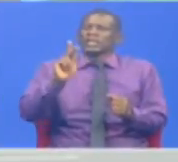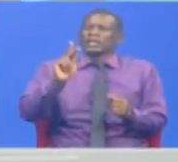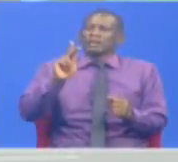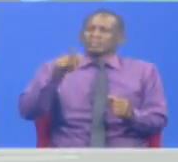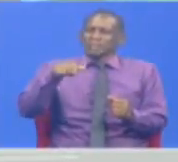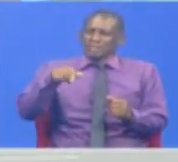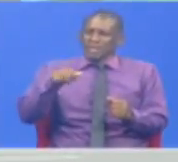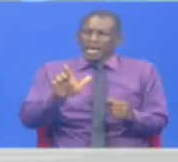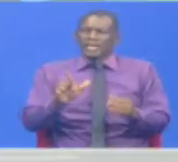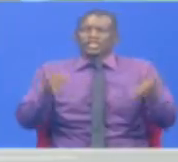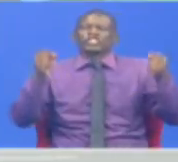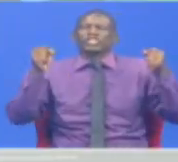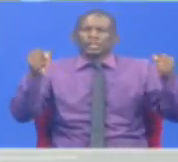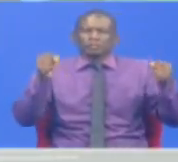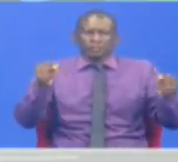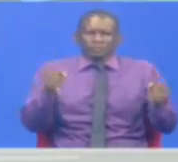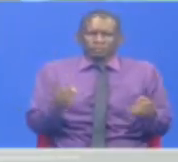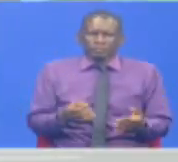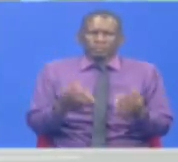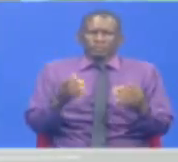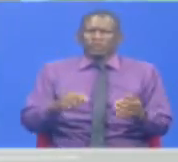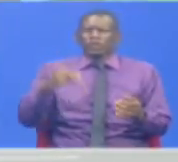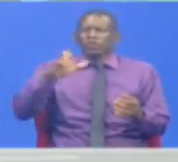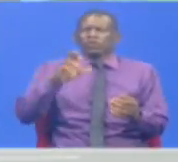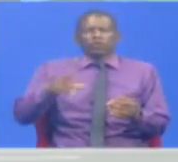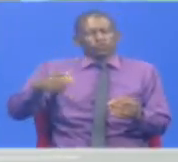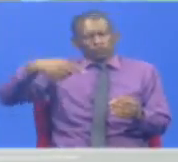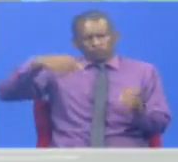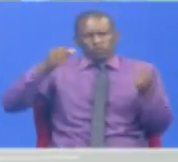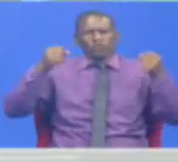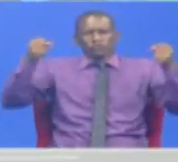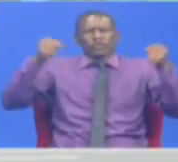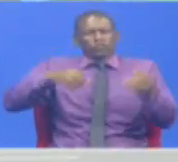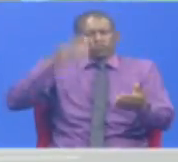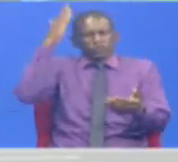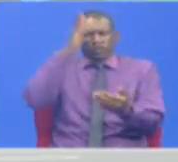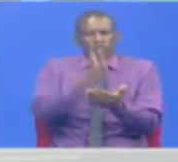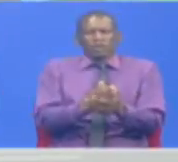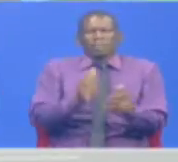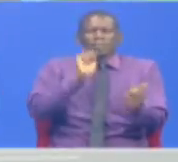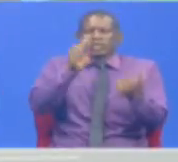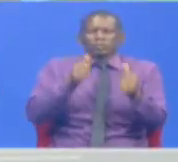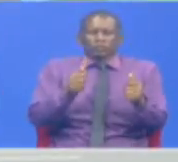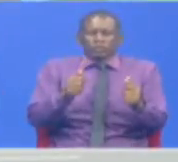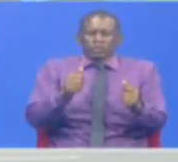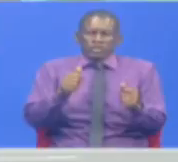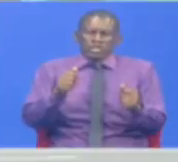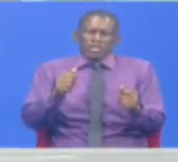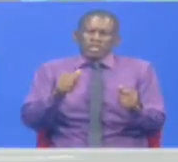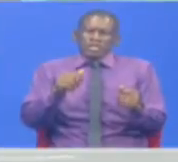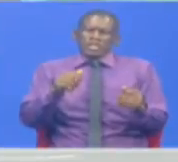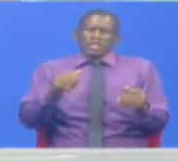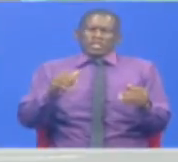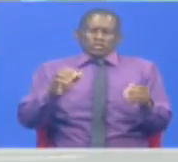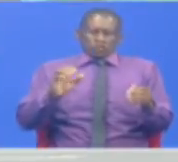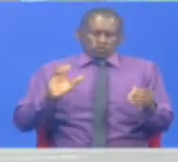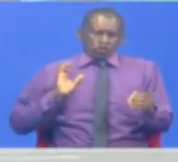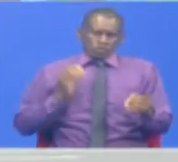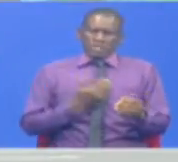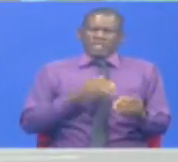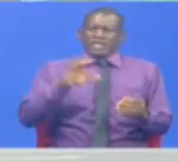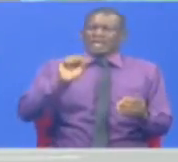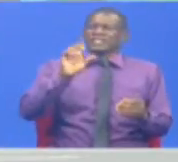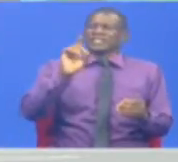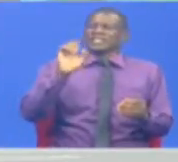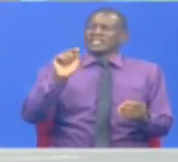League champions. Gor's victory was confirmed by the Sports Disputes Tribunal, that's the SDT, which threw out an